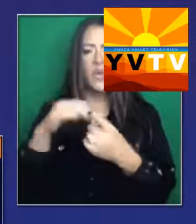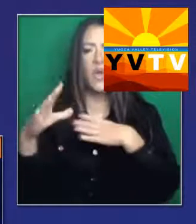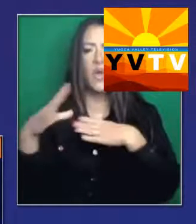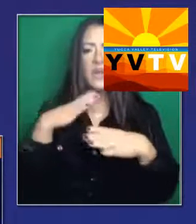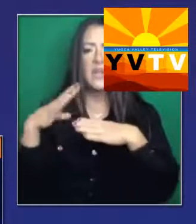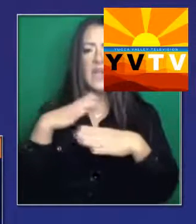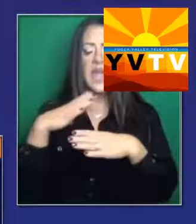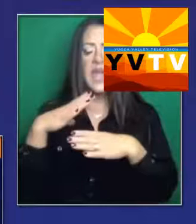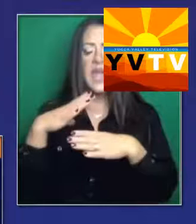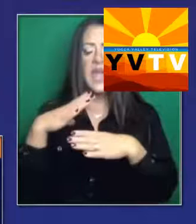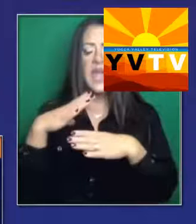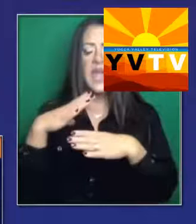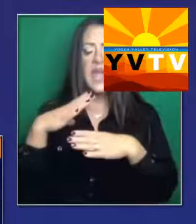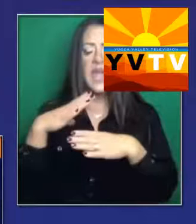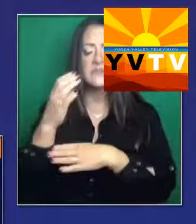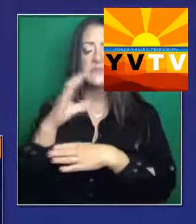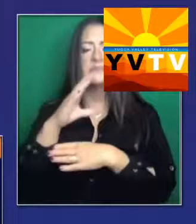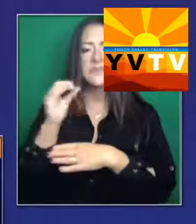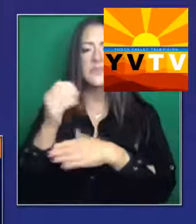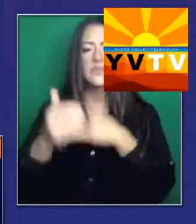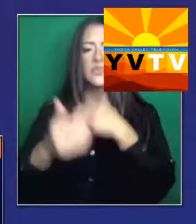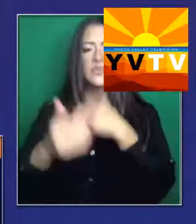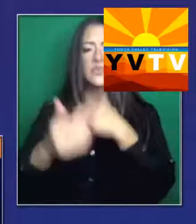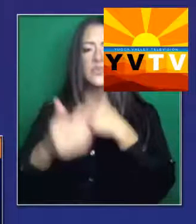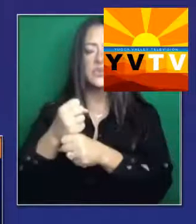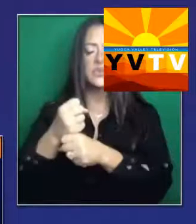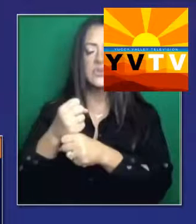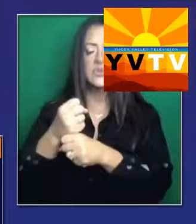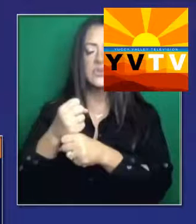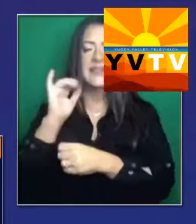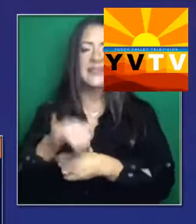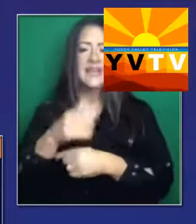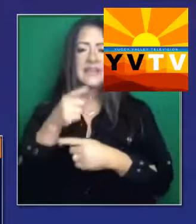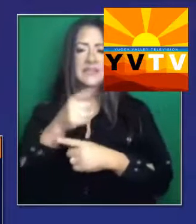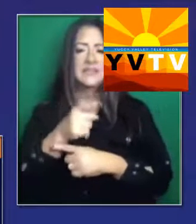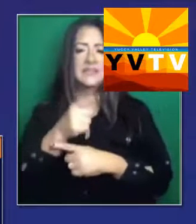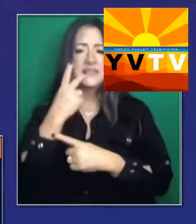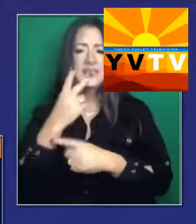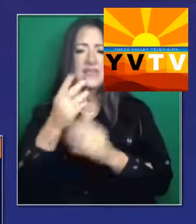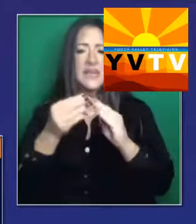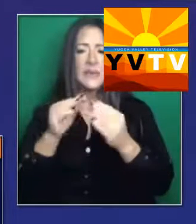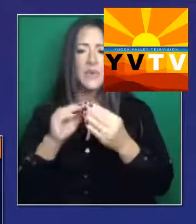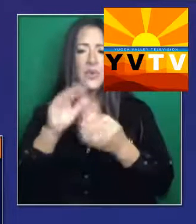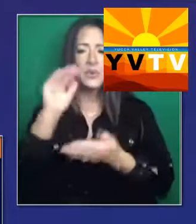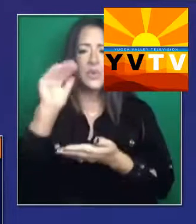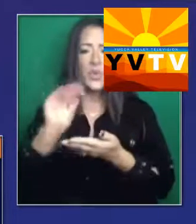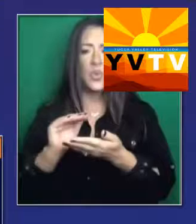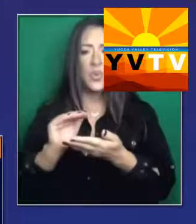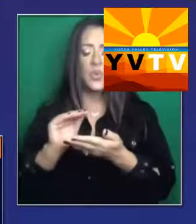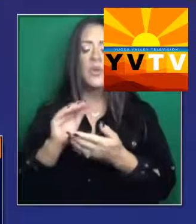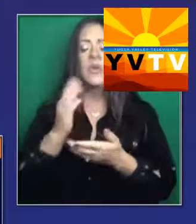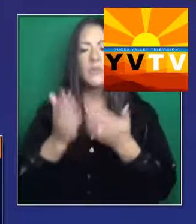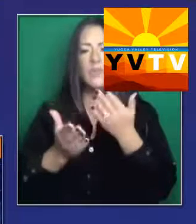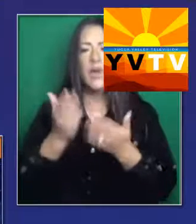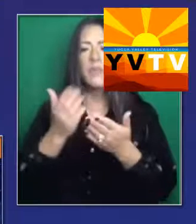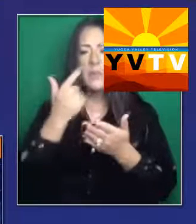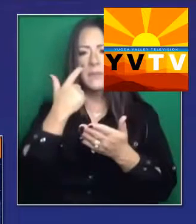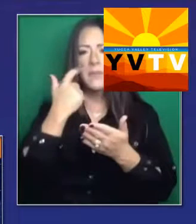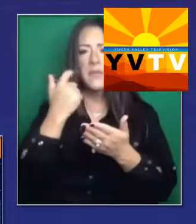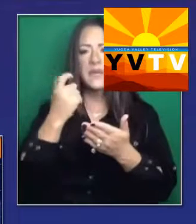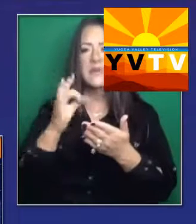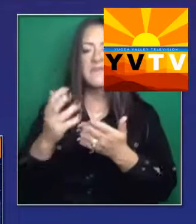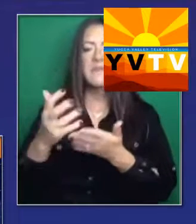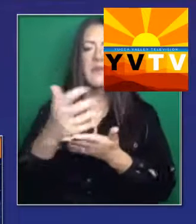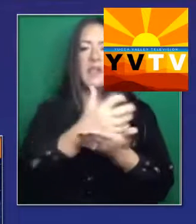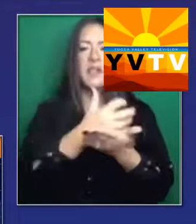numbers appear to be low. They likely are on the basis of our collection and testing. Just more